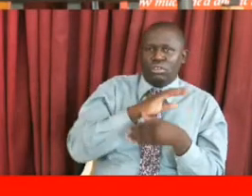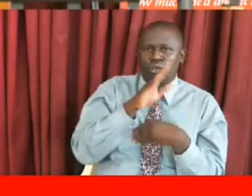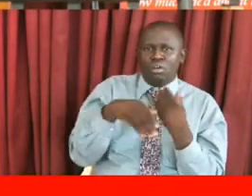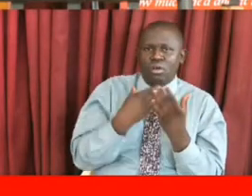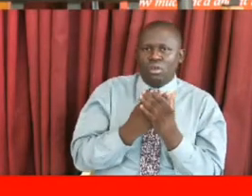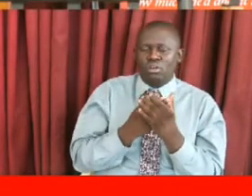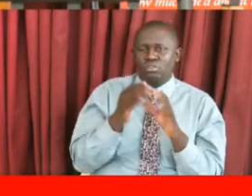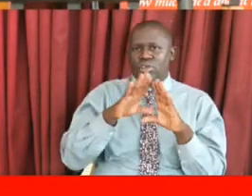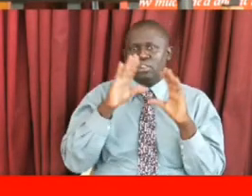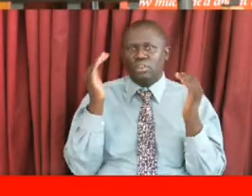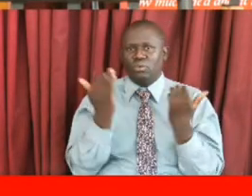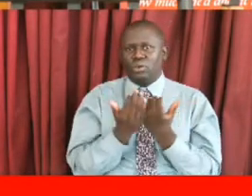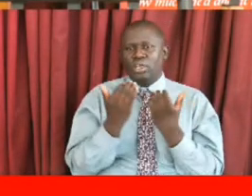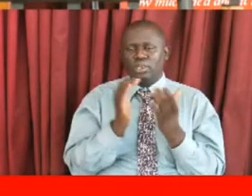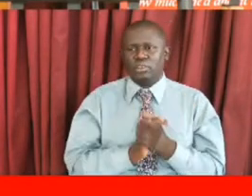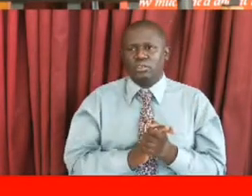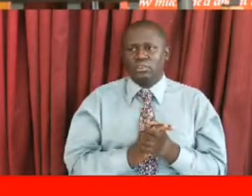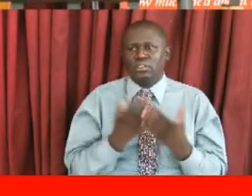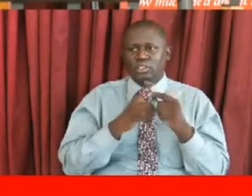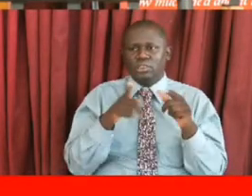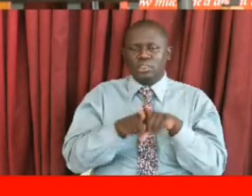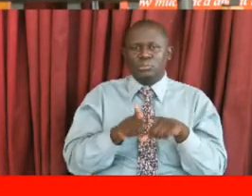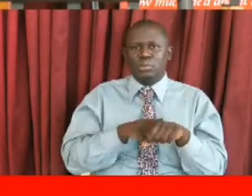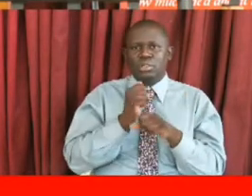one winds up